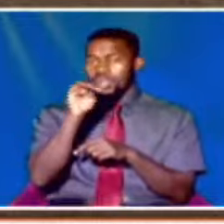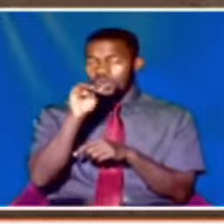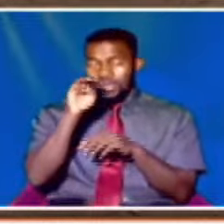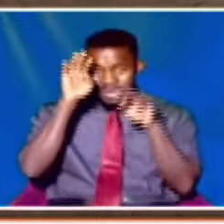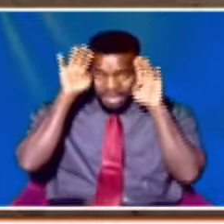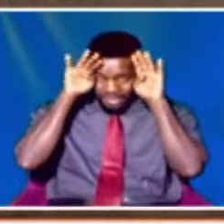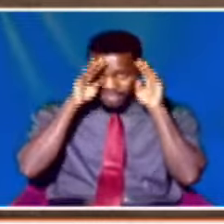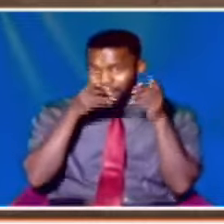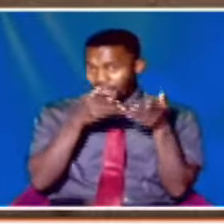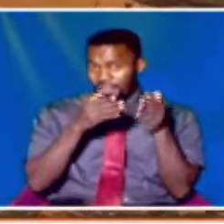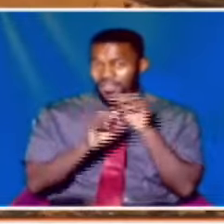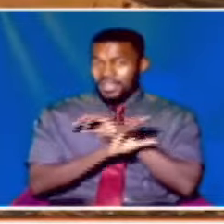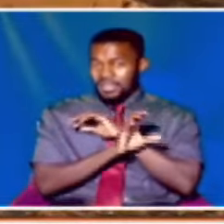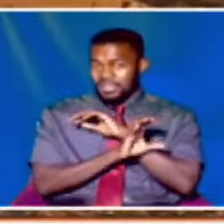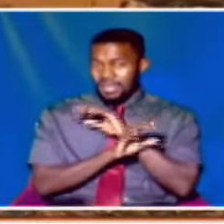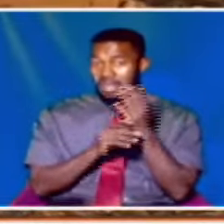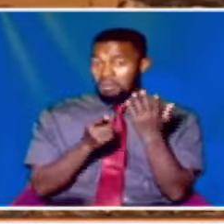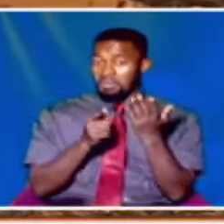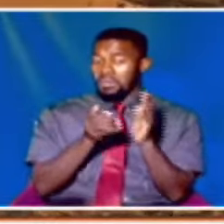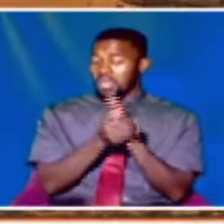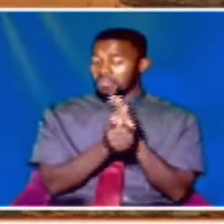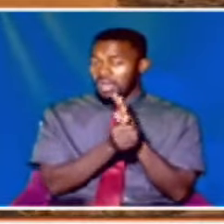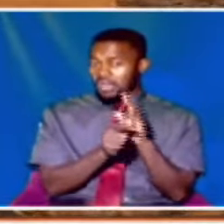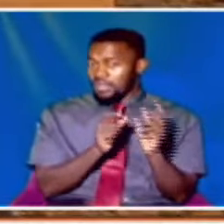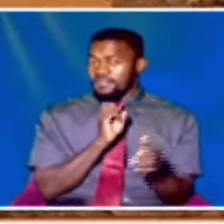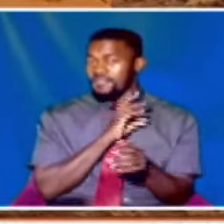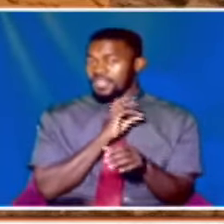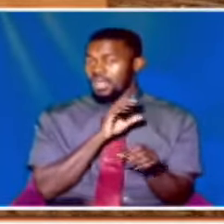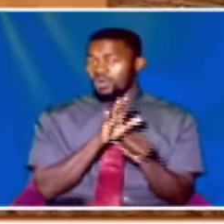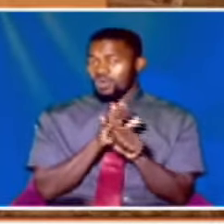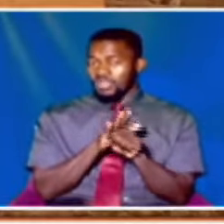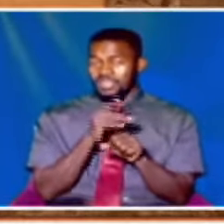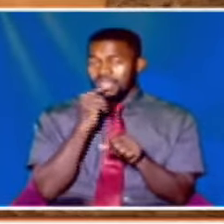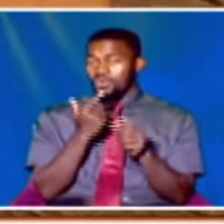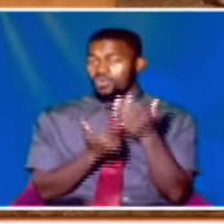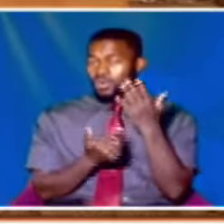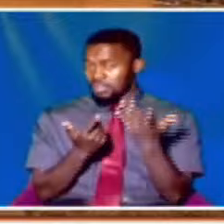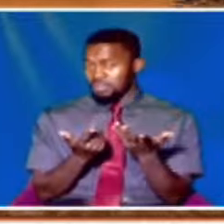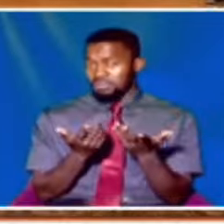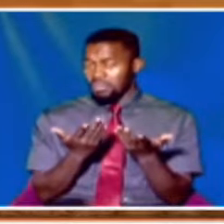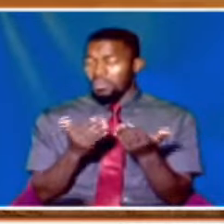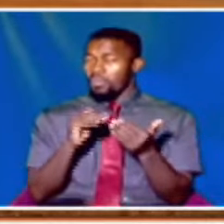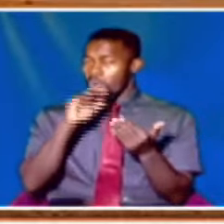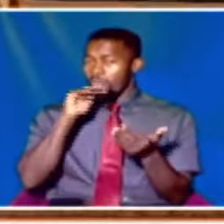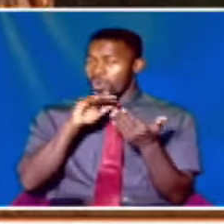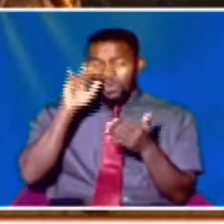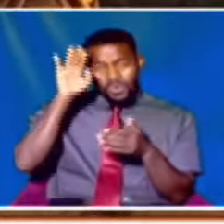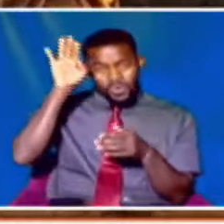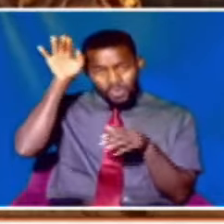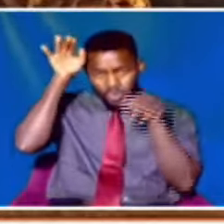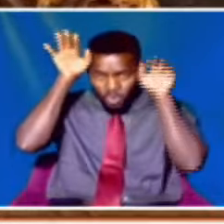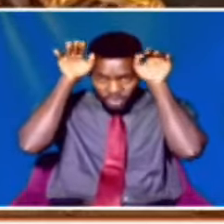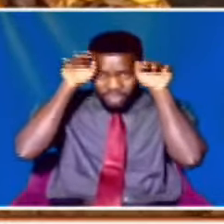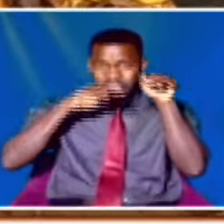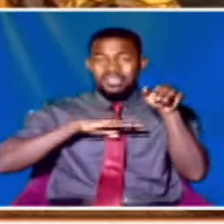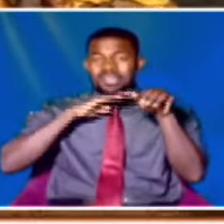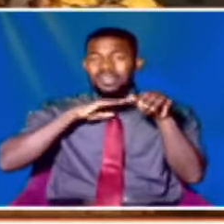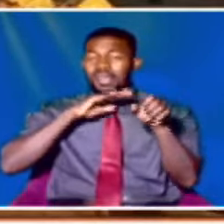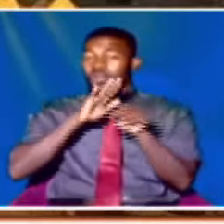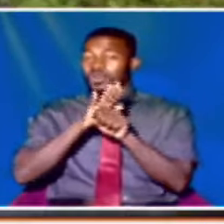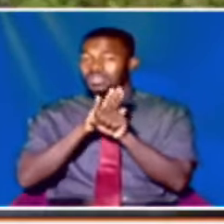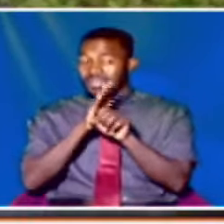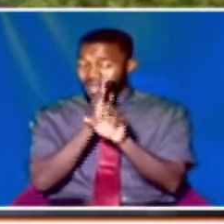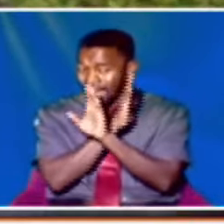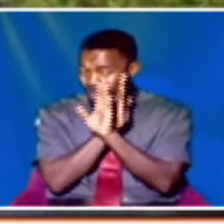is low, with experts fearing that the animal may soon be extinct due to illegal slaughtering of donkeys for their hides and